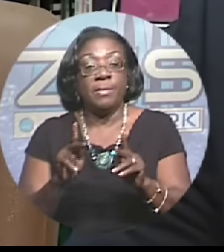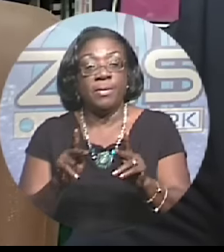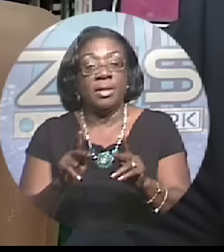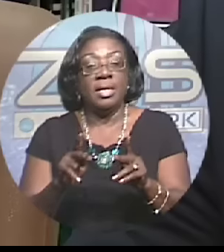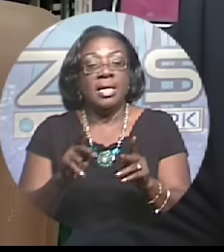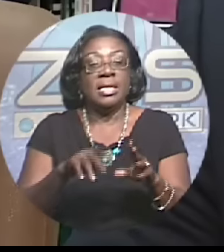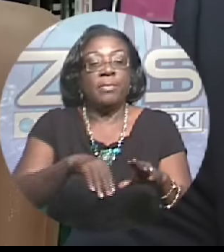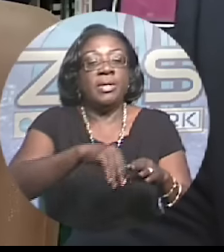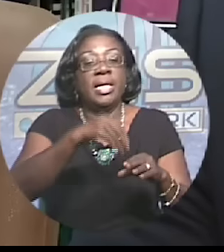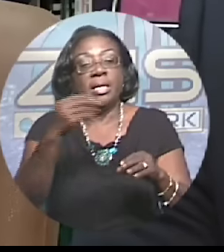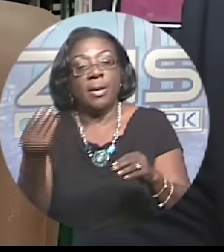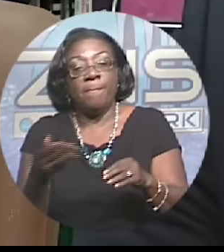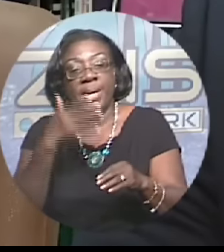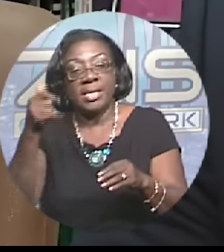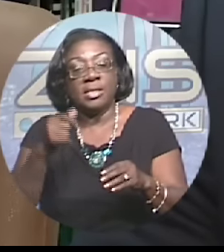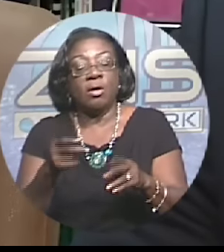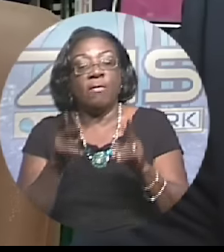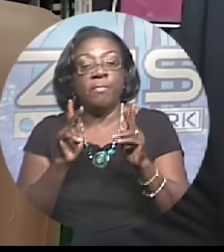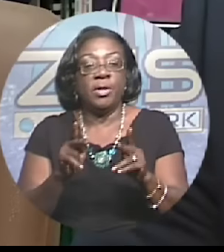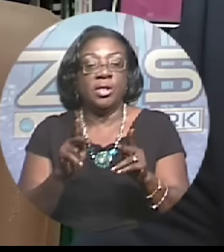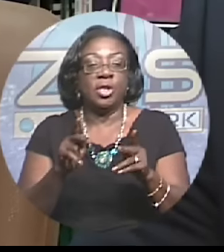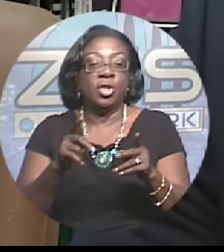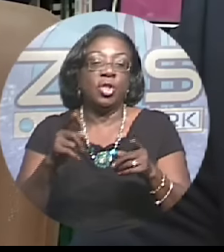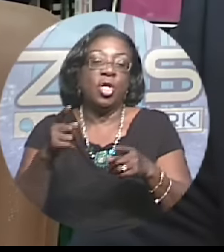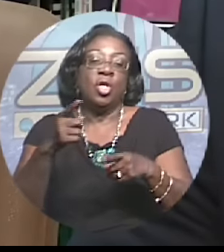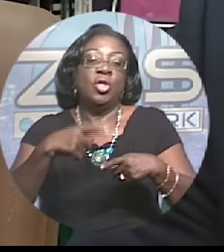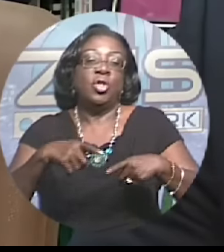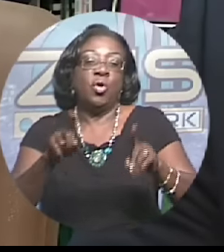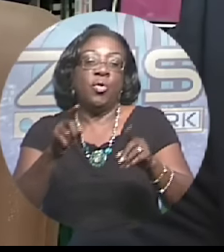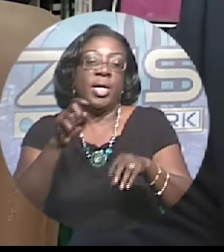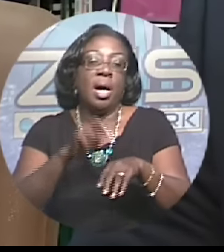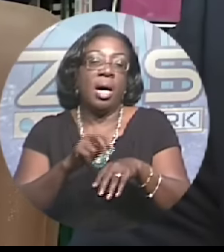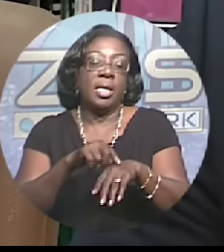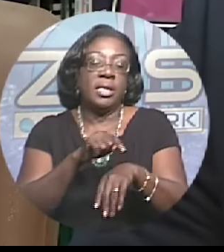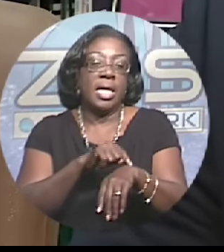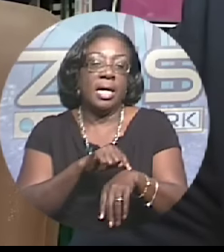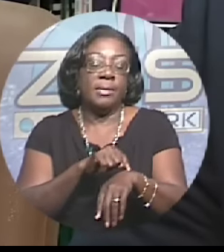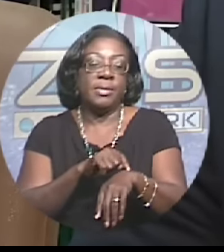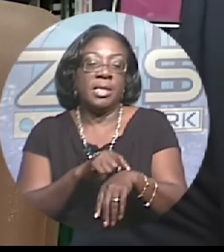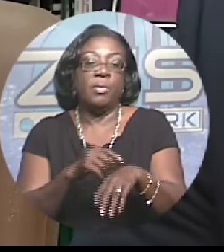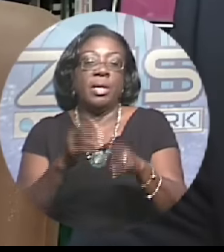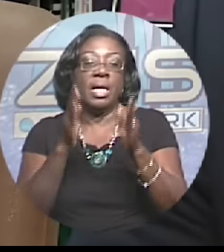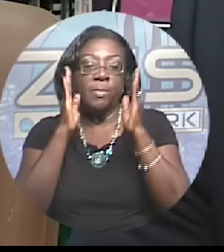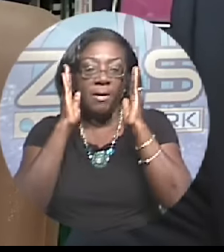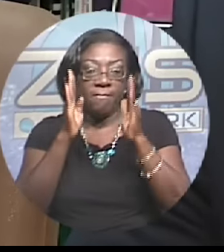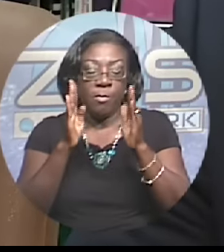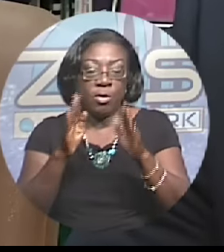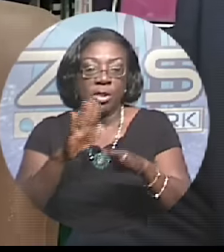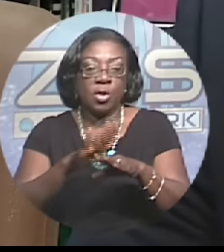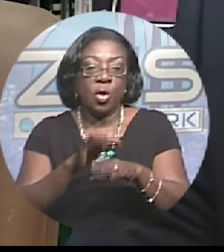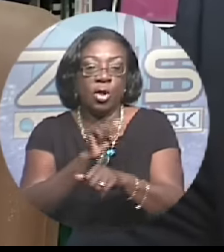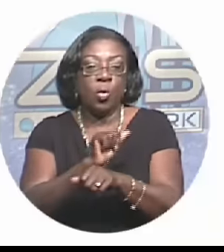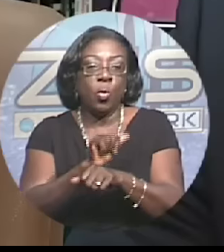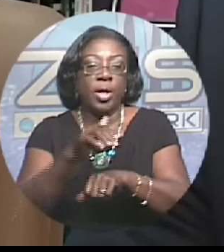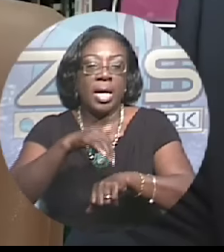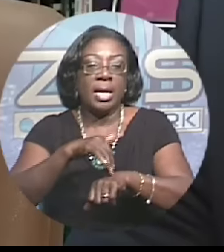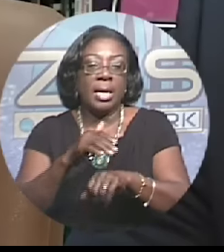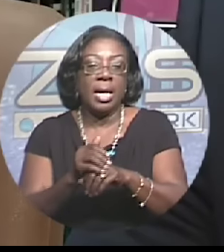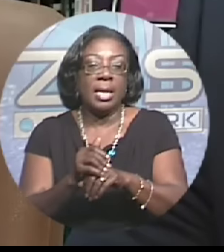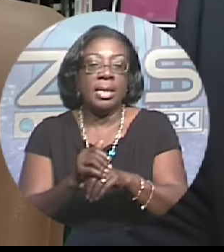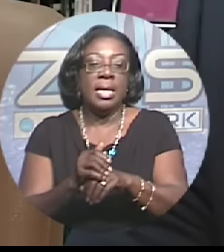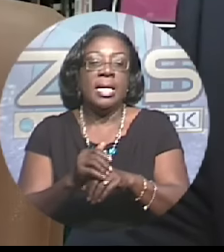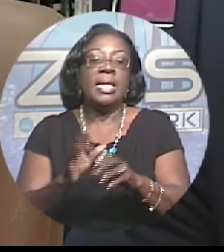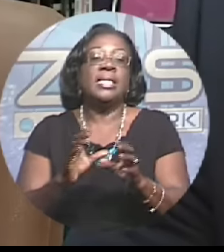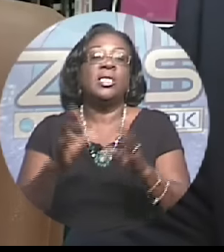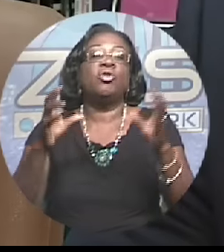out of individuals. And we have to keep our minds focused on the task at hand. Tremendous responsibility. There